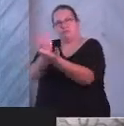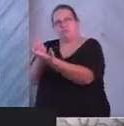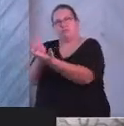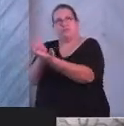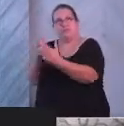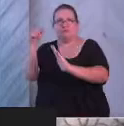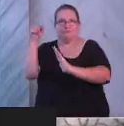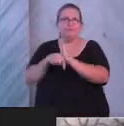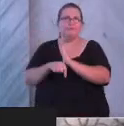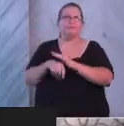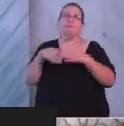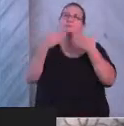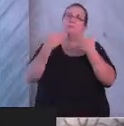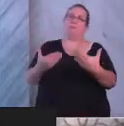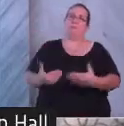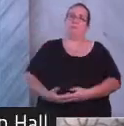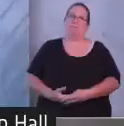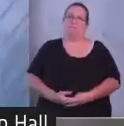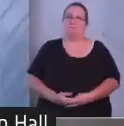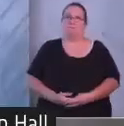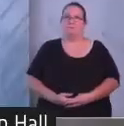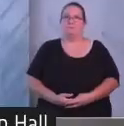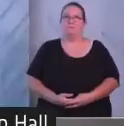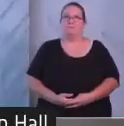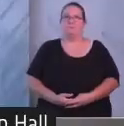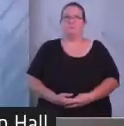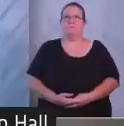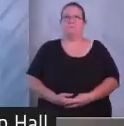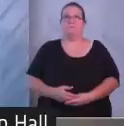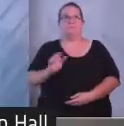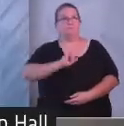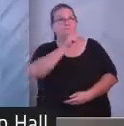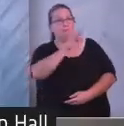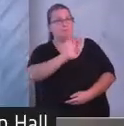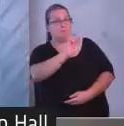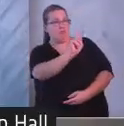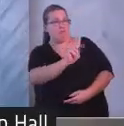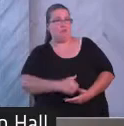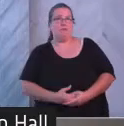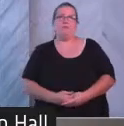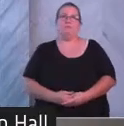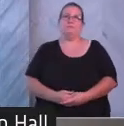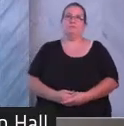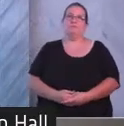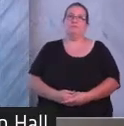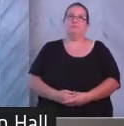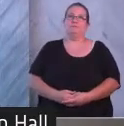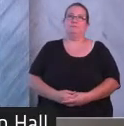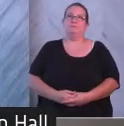substantive. Thank you. Thank you, Vic. And Mark, this question to you. I've heard the